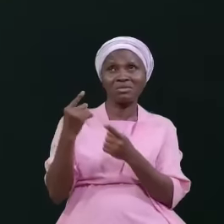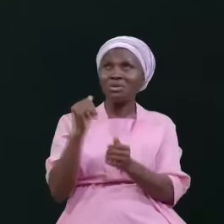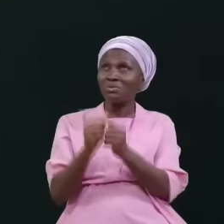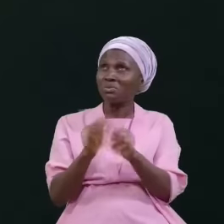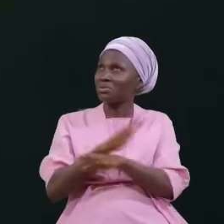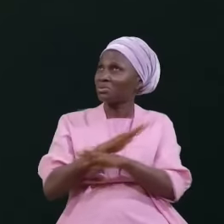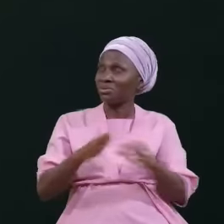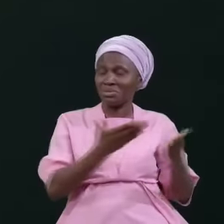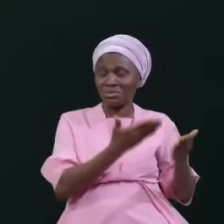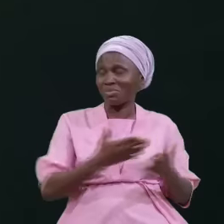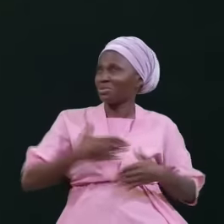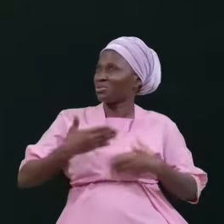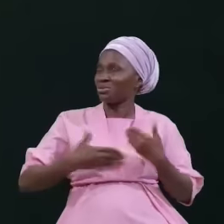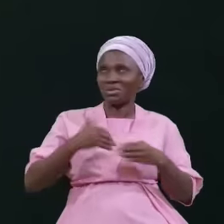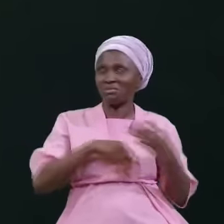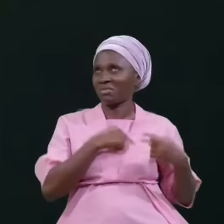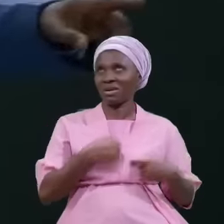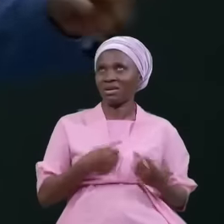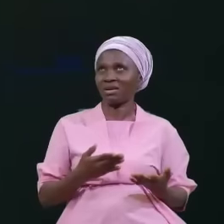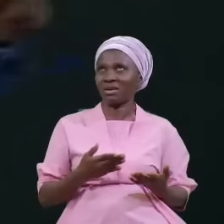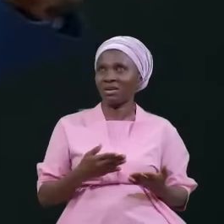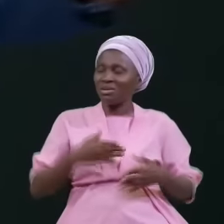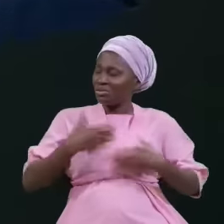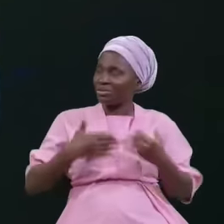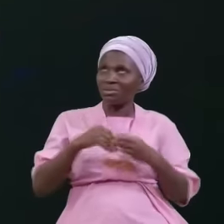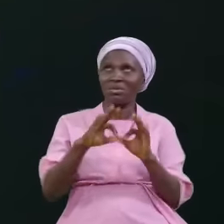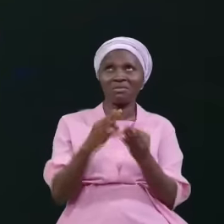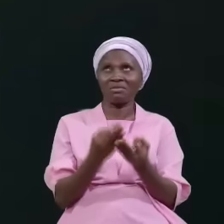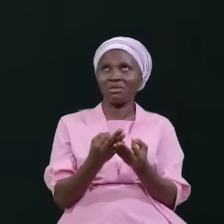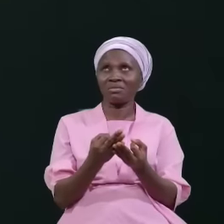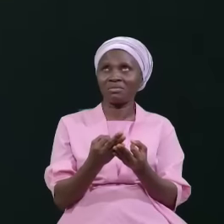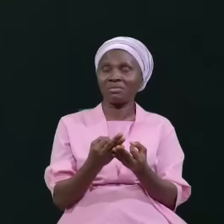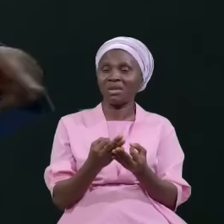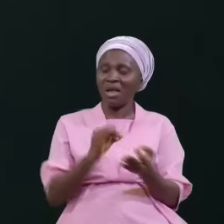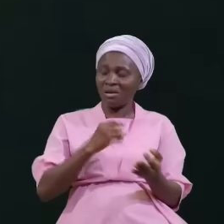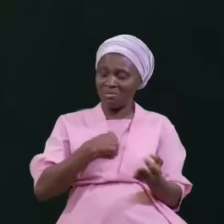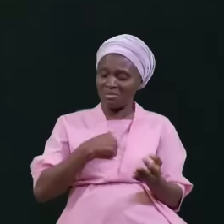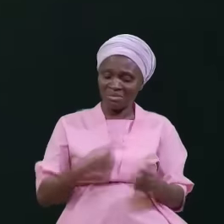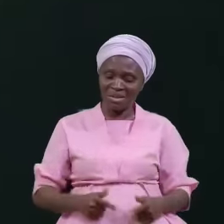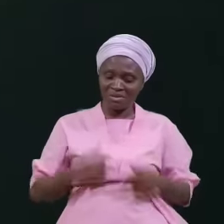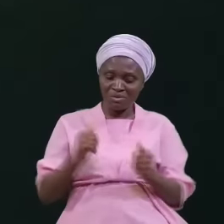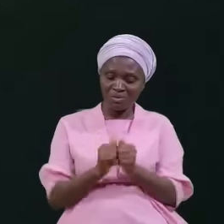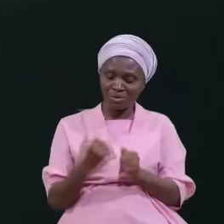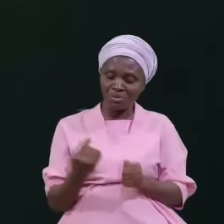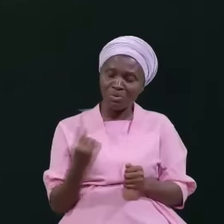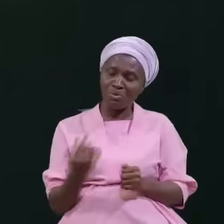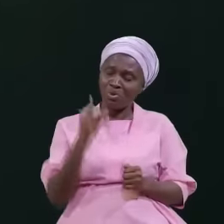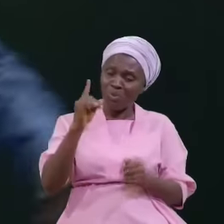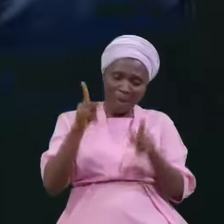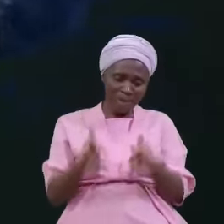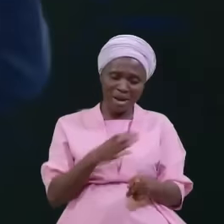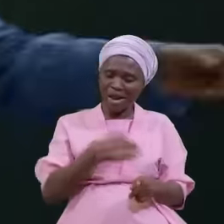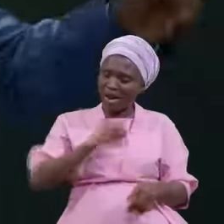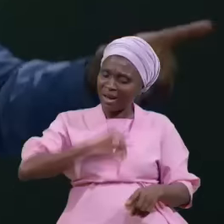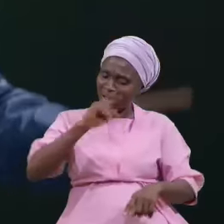my heart, joy in my family. I'm living with only one person, and I cannot make one person